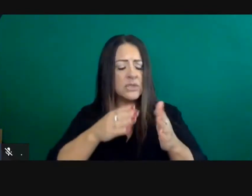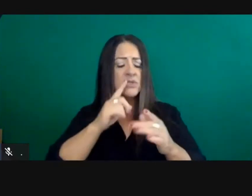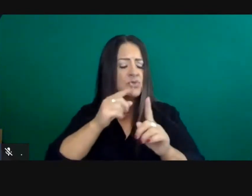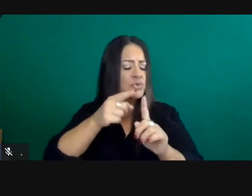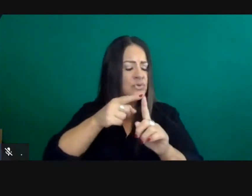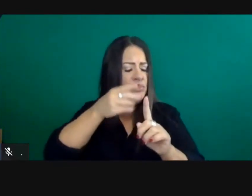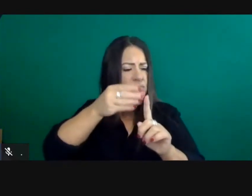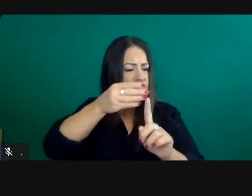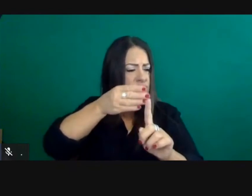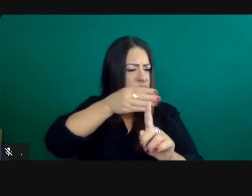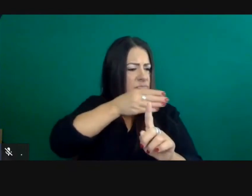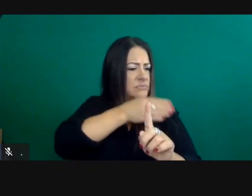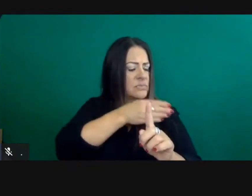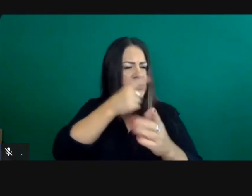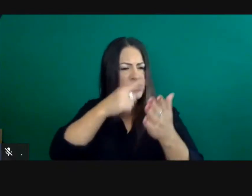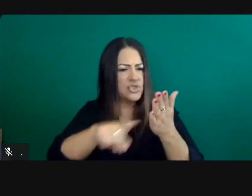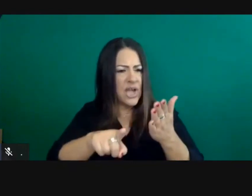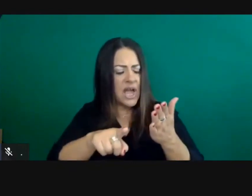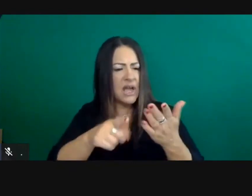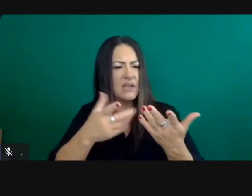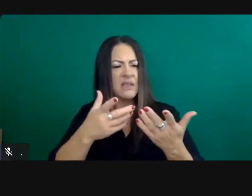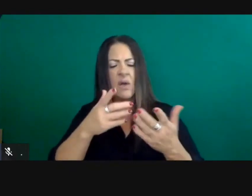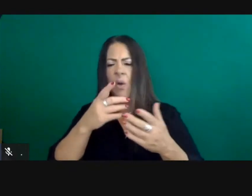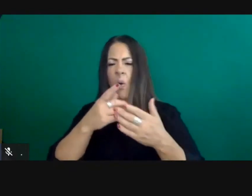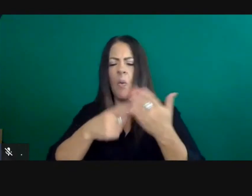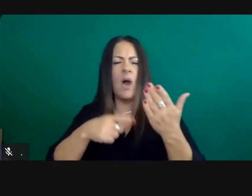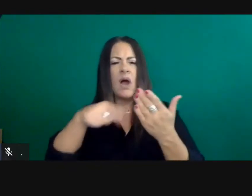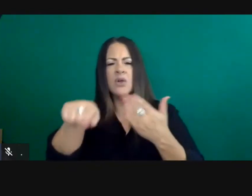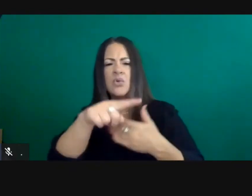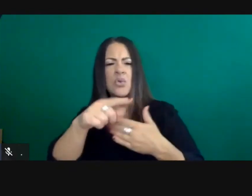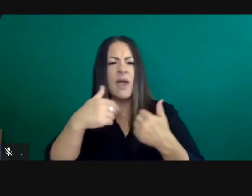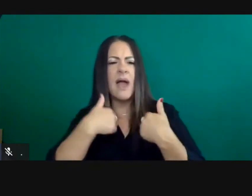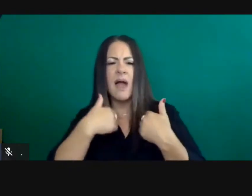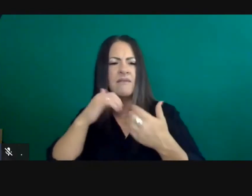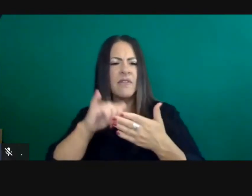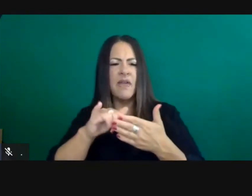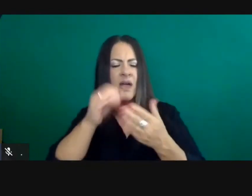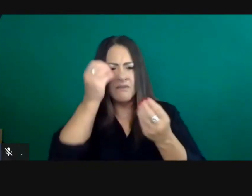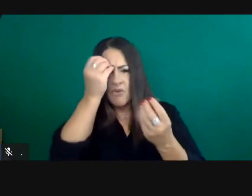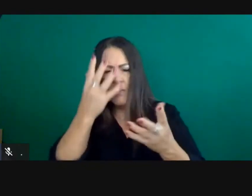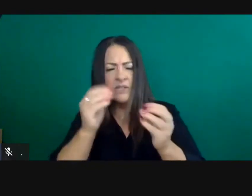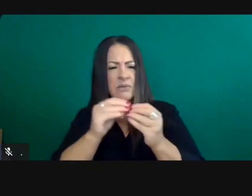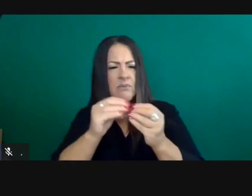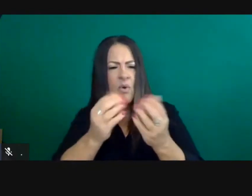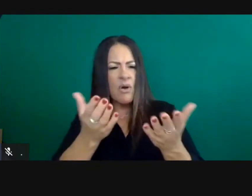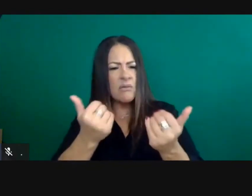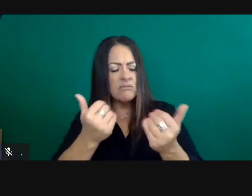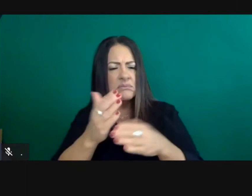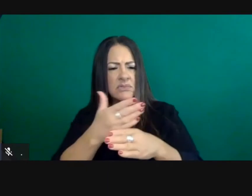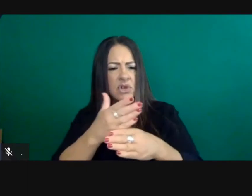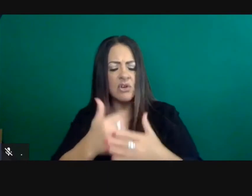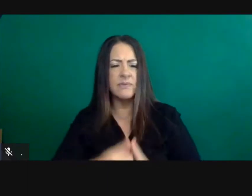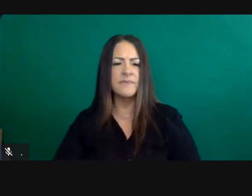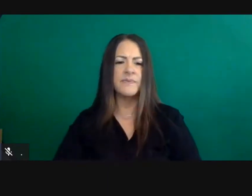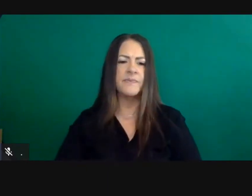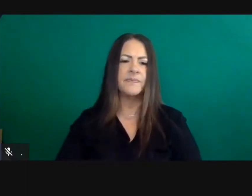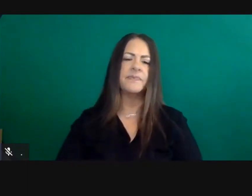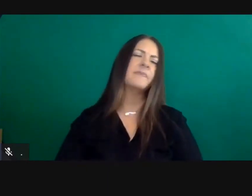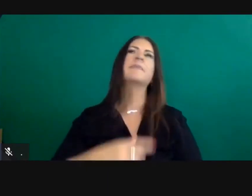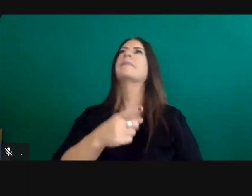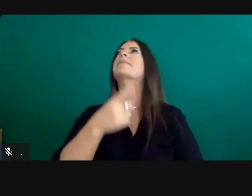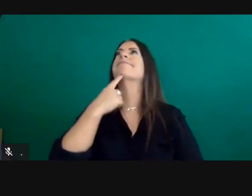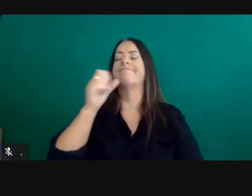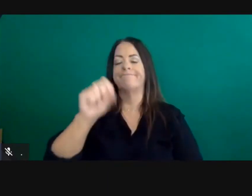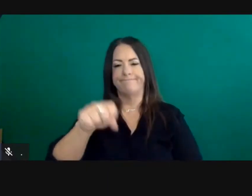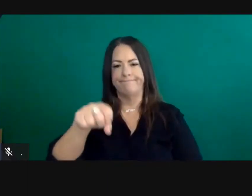$18 million to improve contact tracing in counties. So just wanted to check in on that and how that's helped. Yeah, no, all great points,